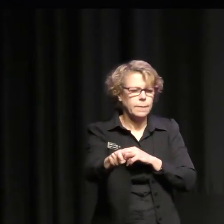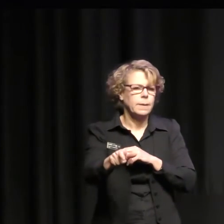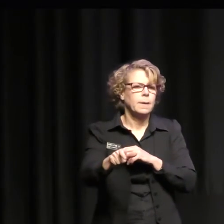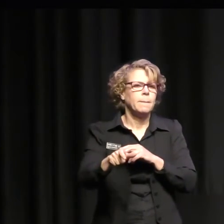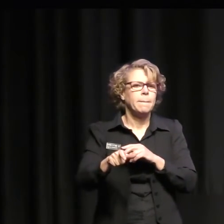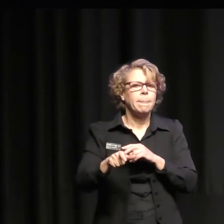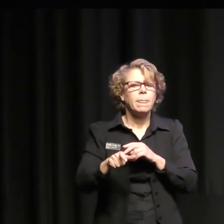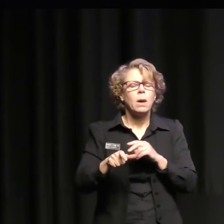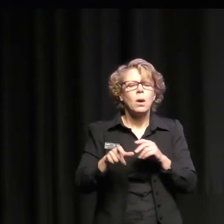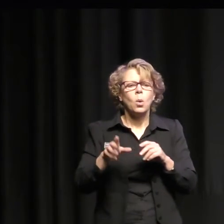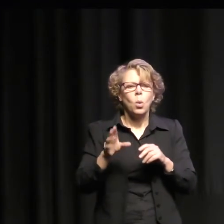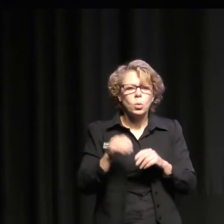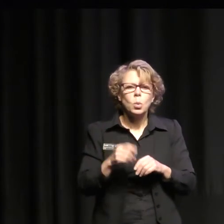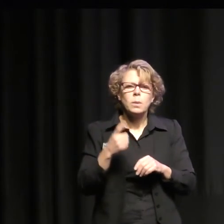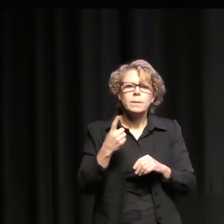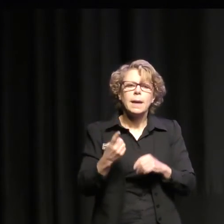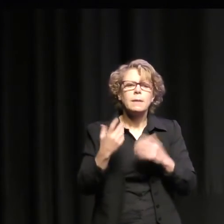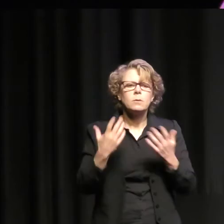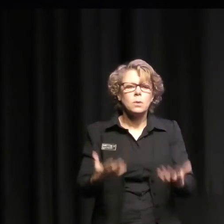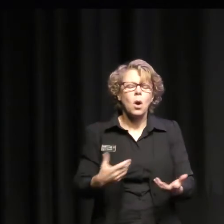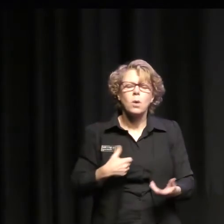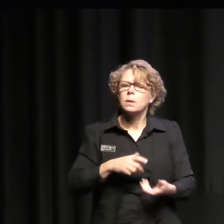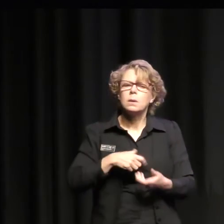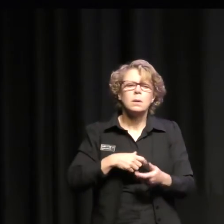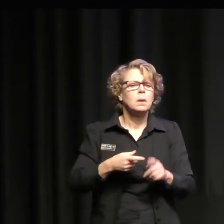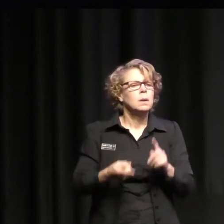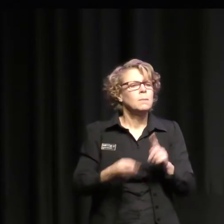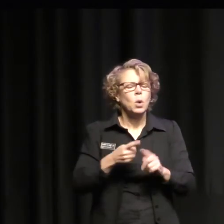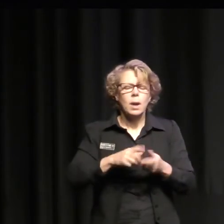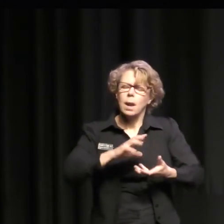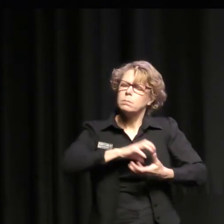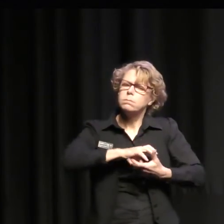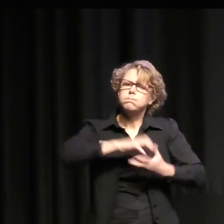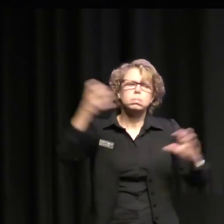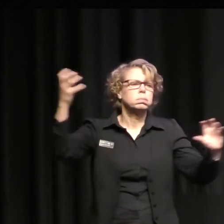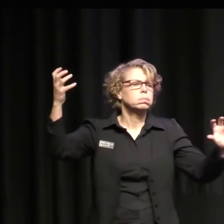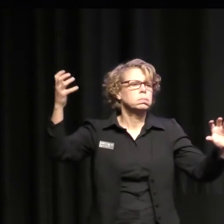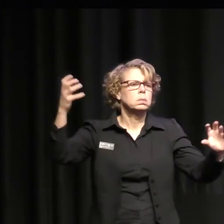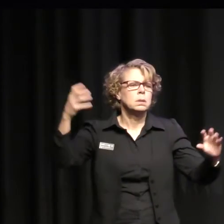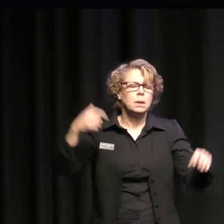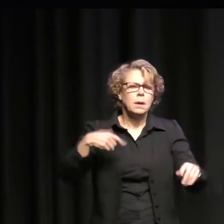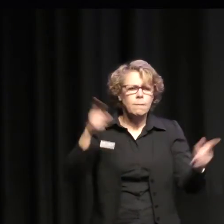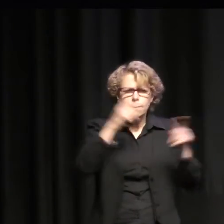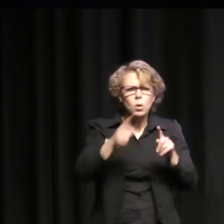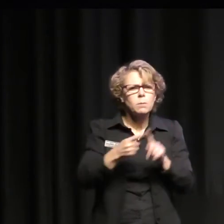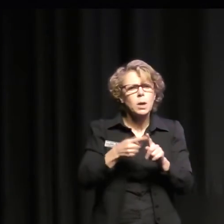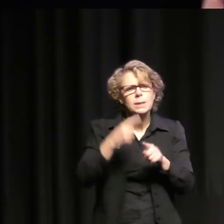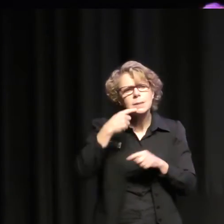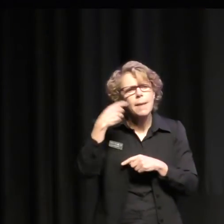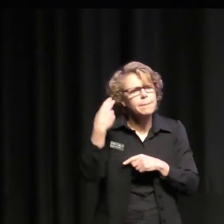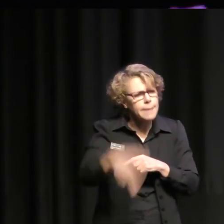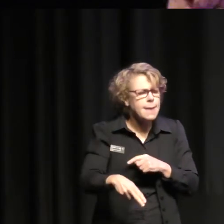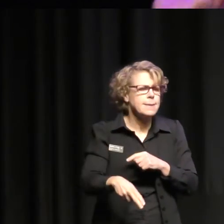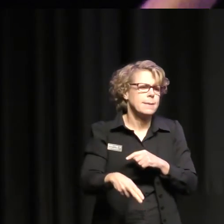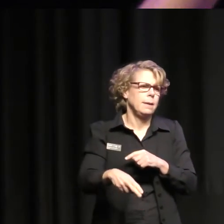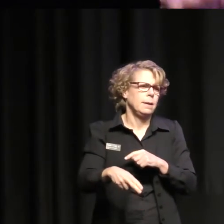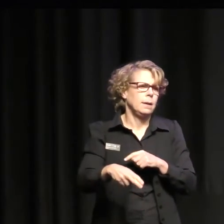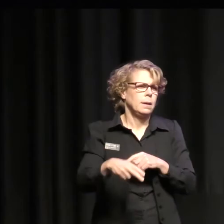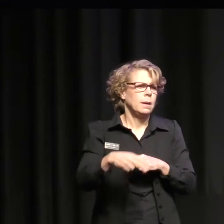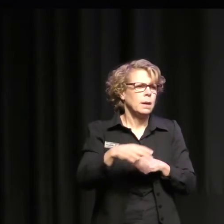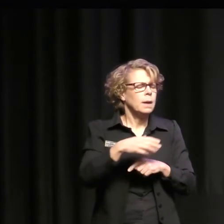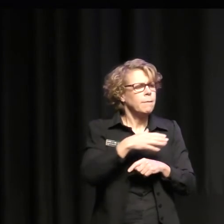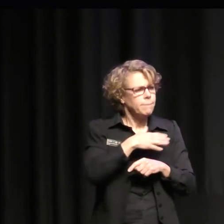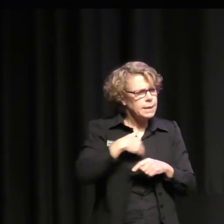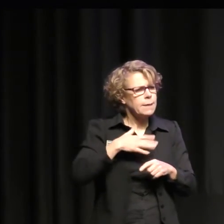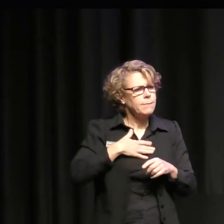And that day sparked a revolt. People said, "No, our commons is our